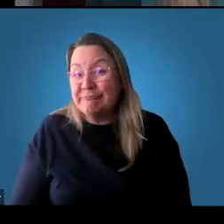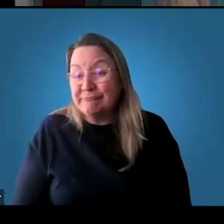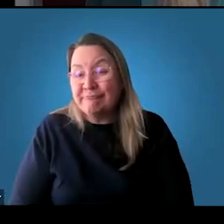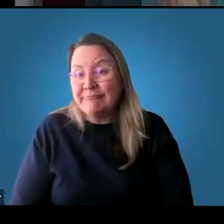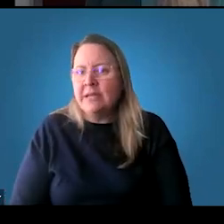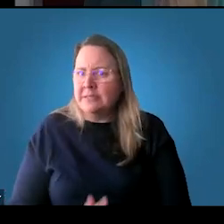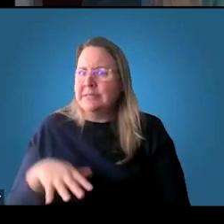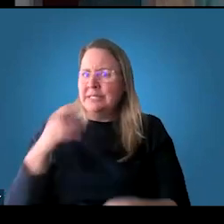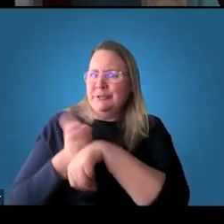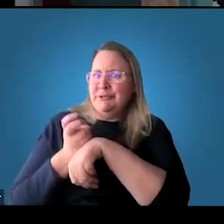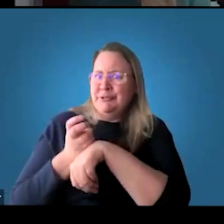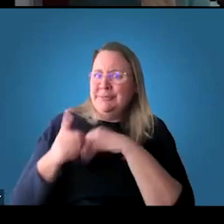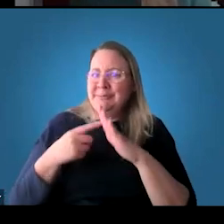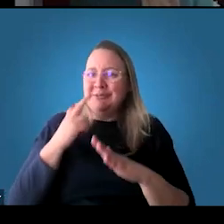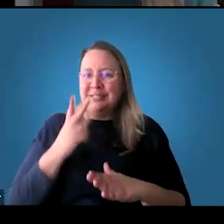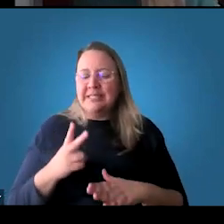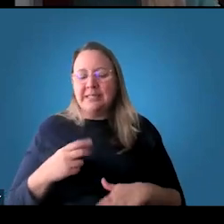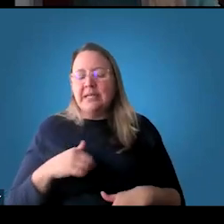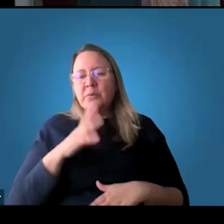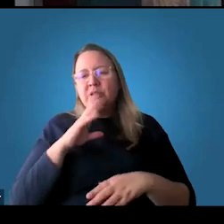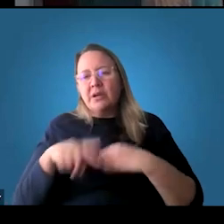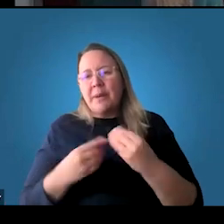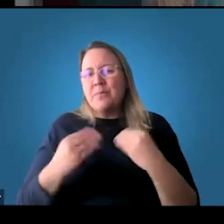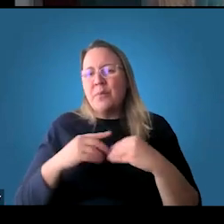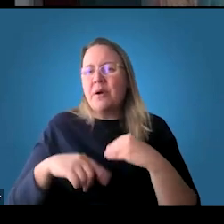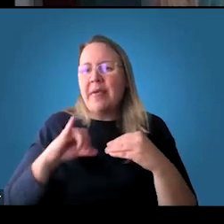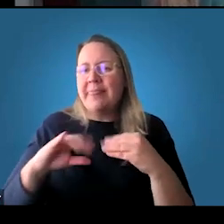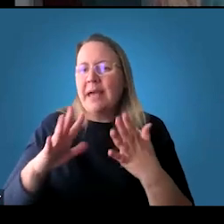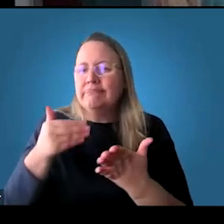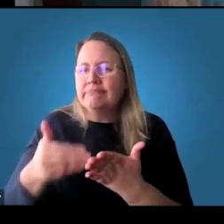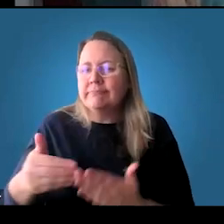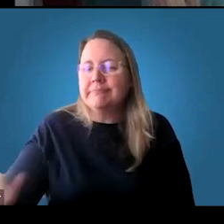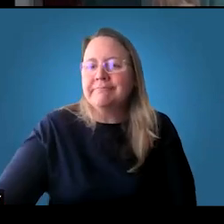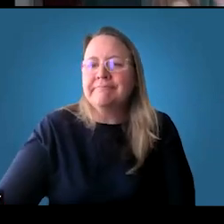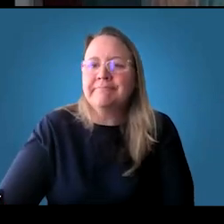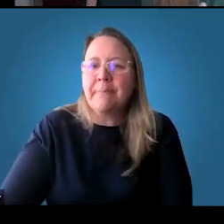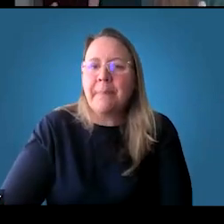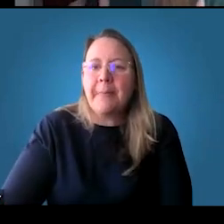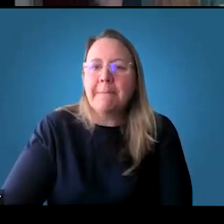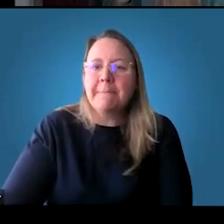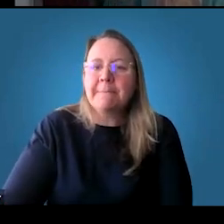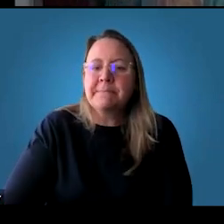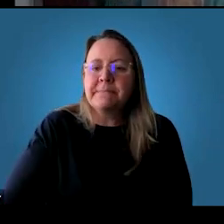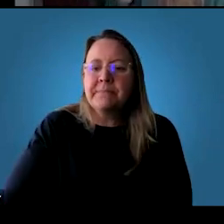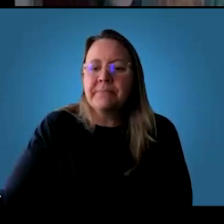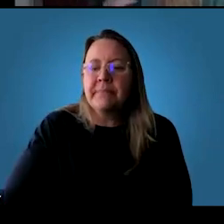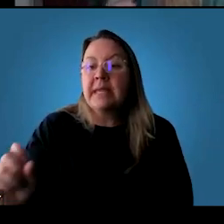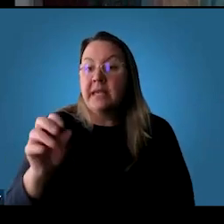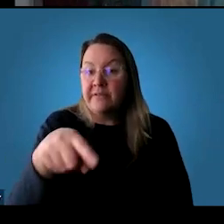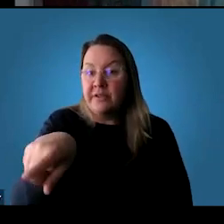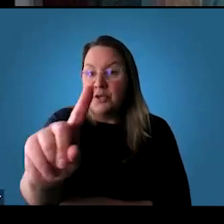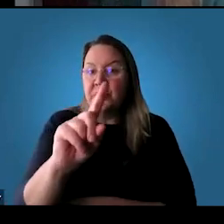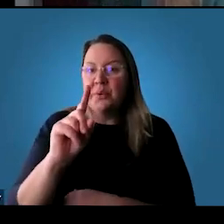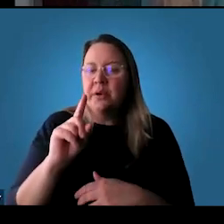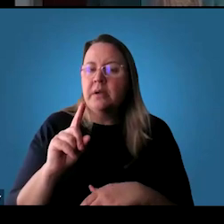really heartening to see, and we'll get into this a little bit more in just a moment. And for those of you who are, say, a little